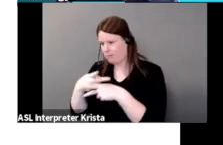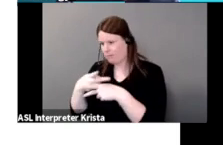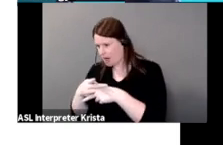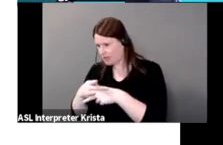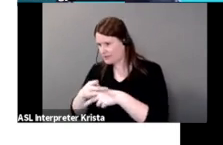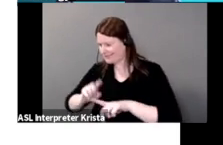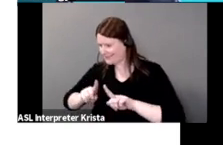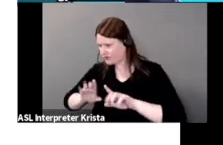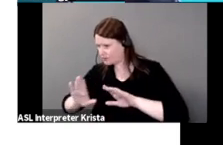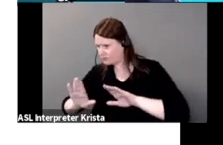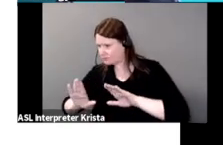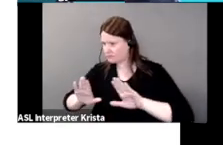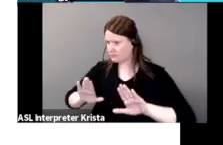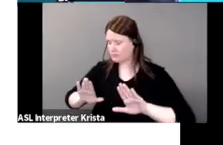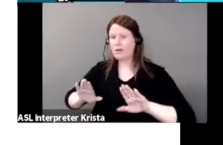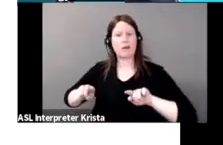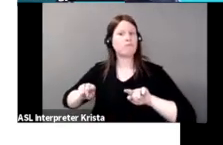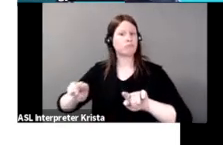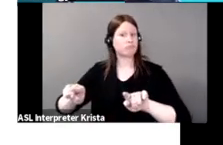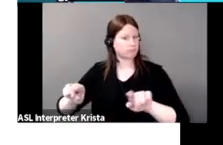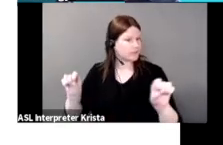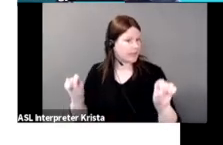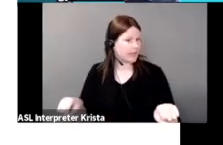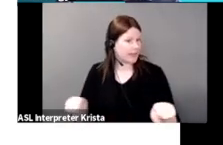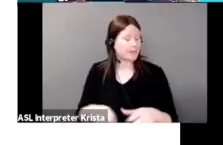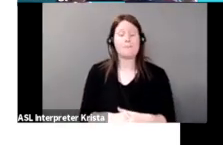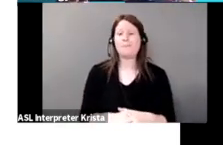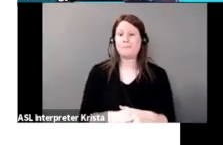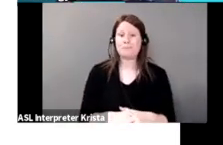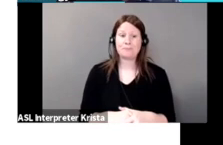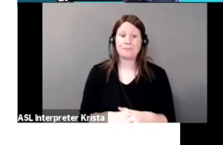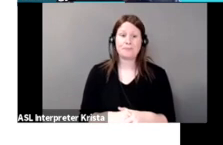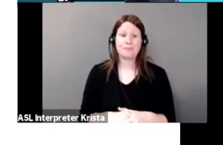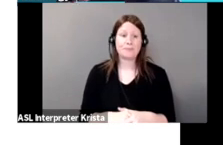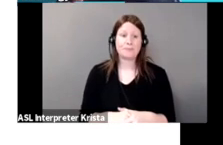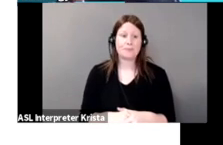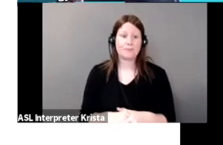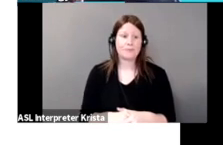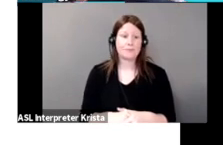services. So the goods and services of an organization determine